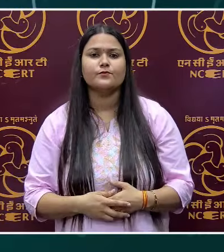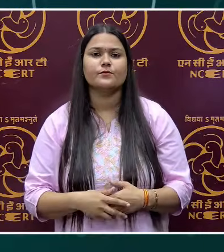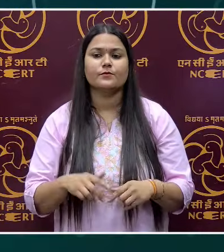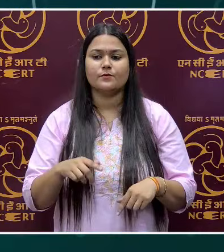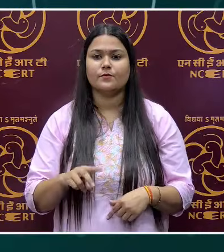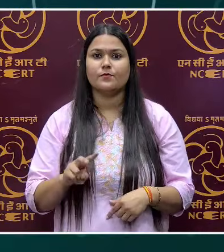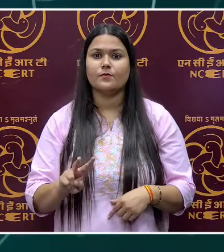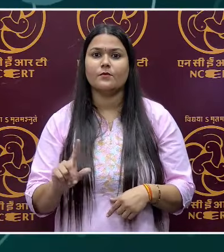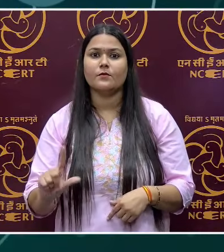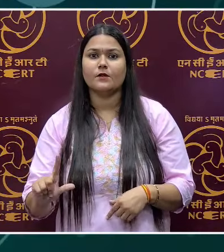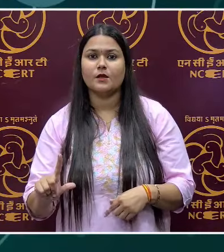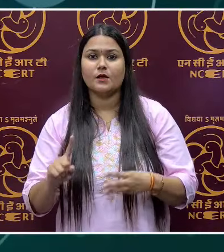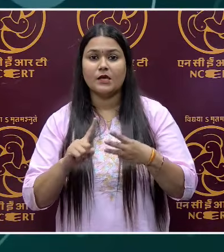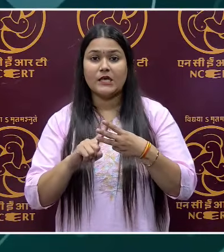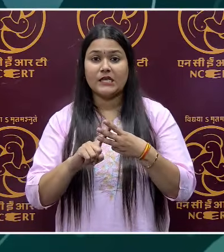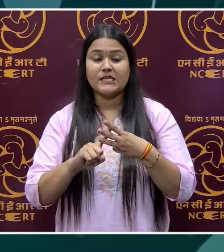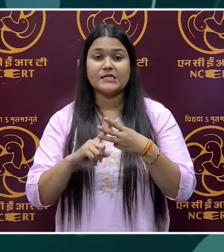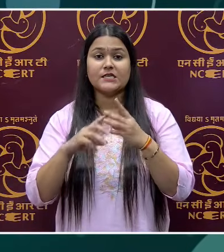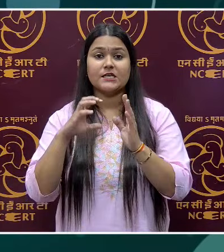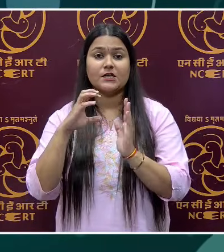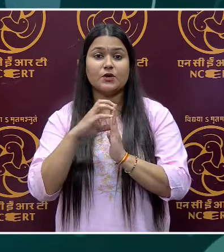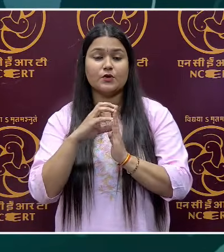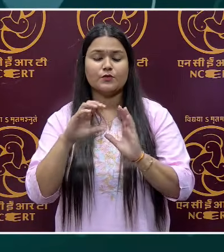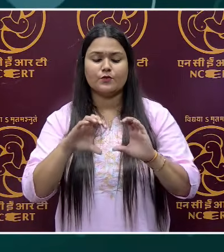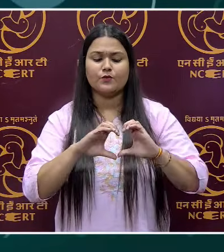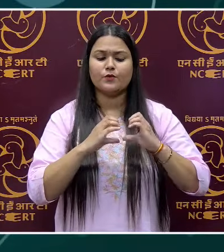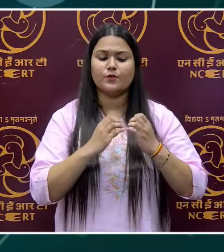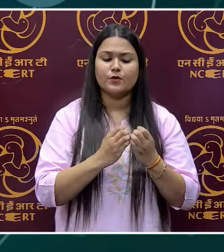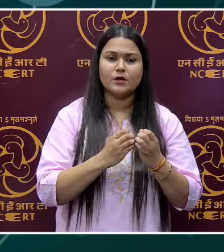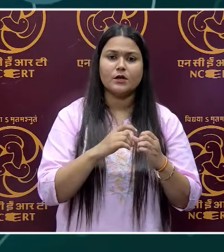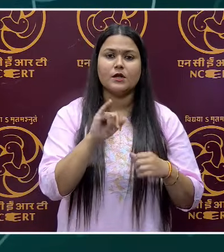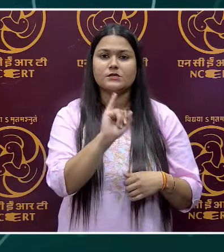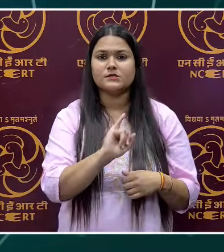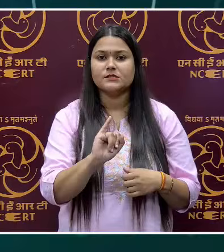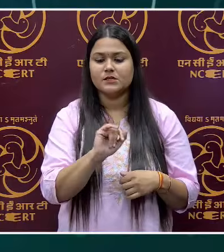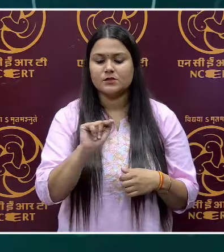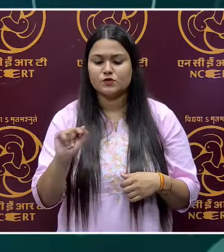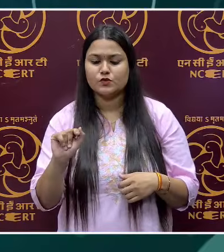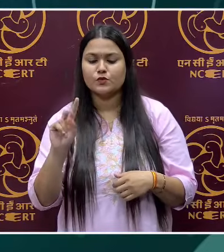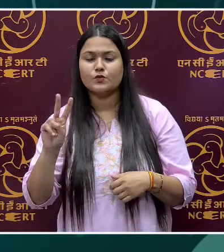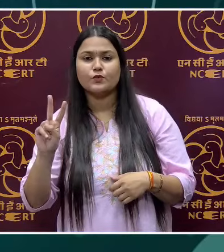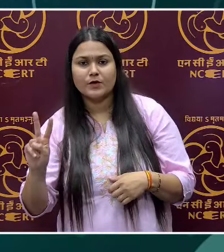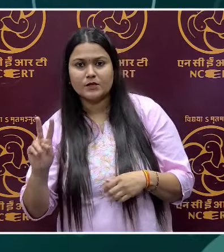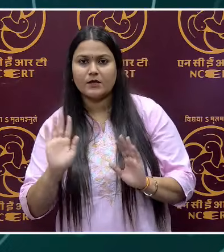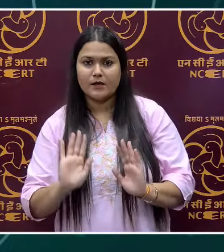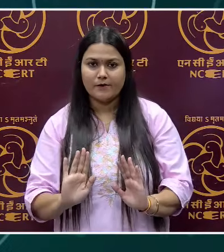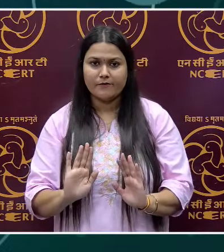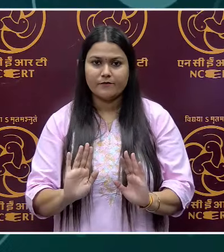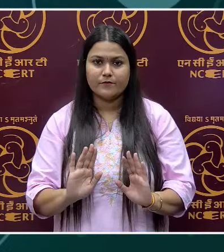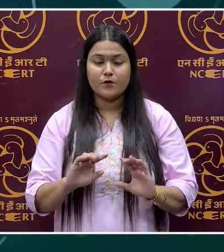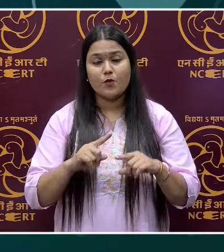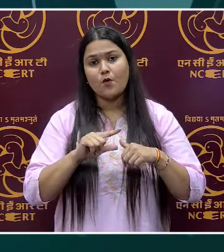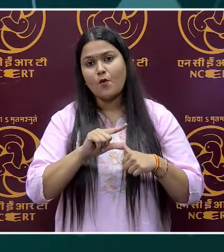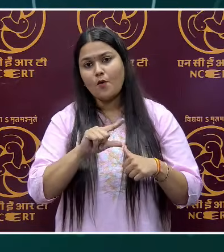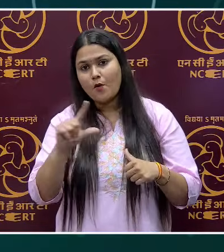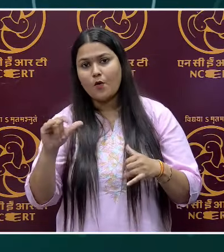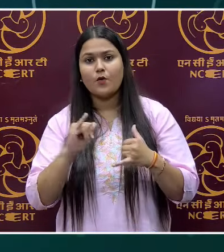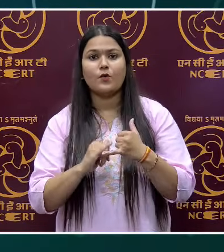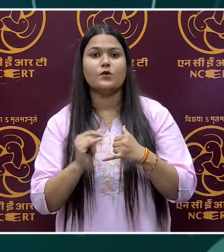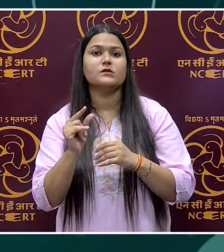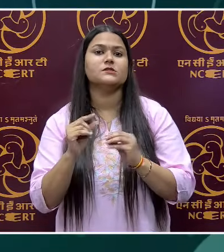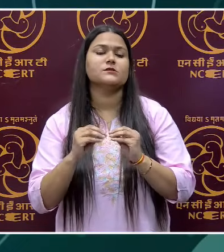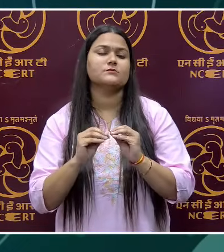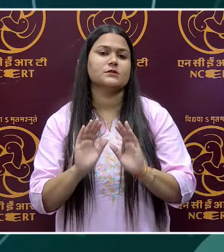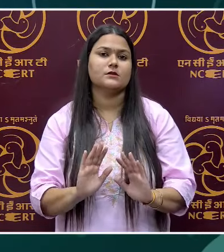virtual labs e-content, which is from class 6 to class 12th available in all the subjects,